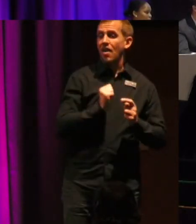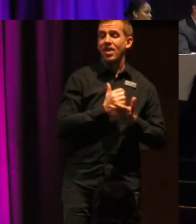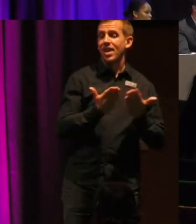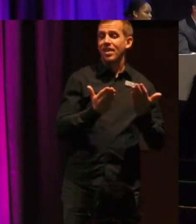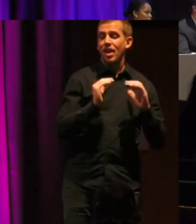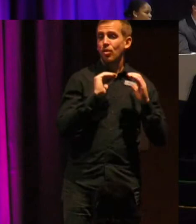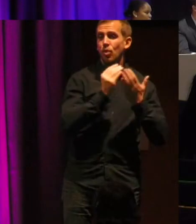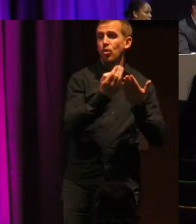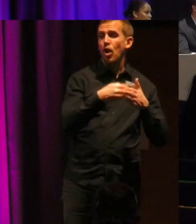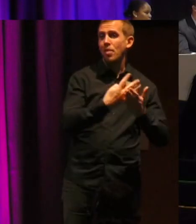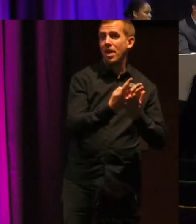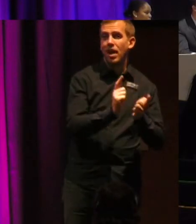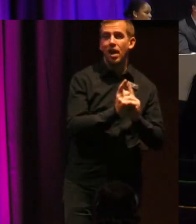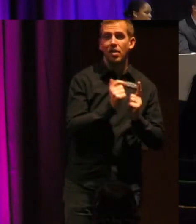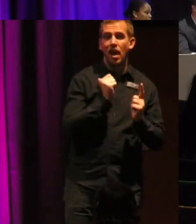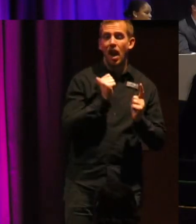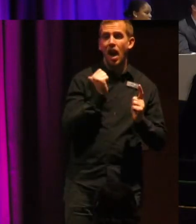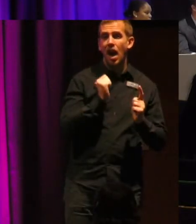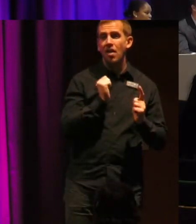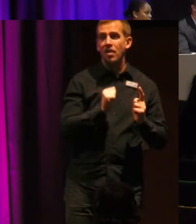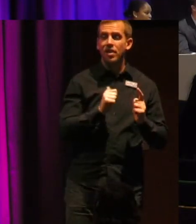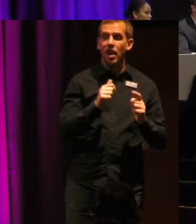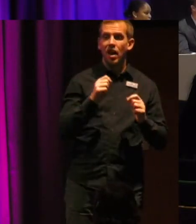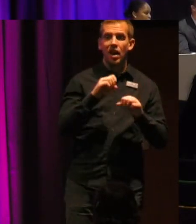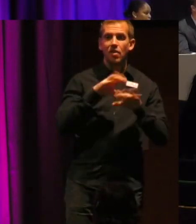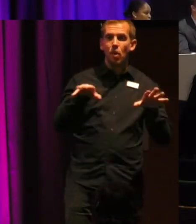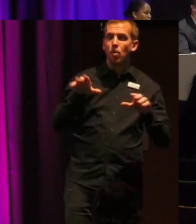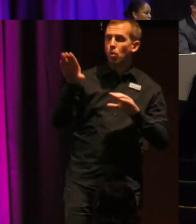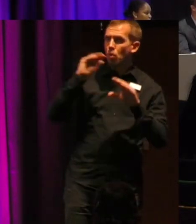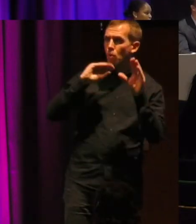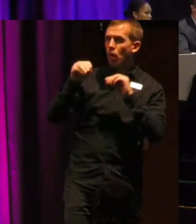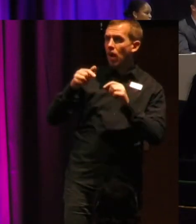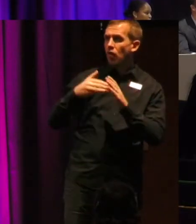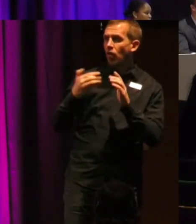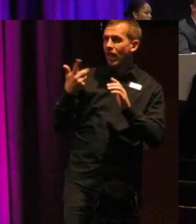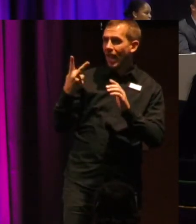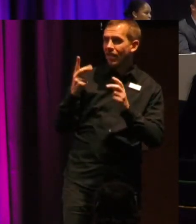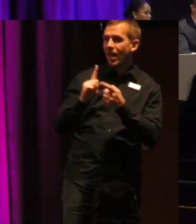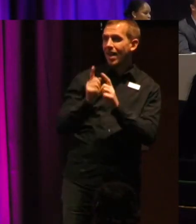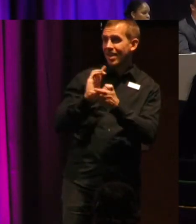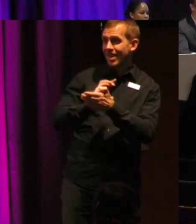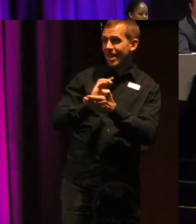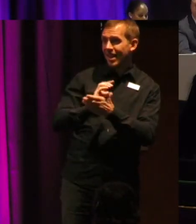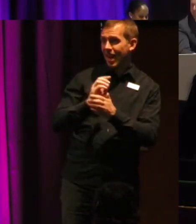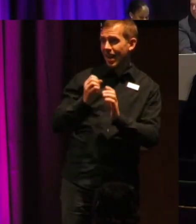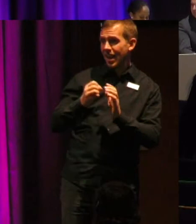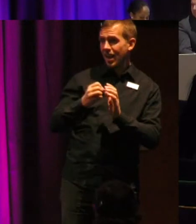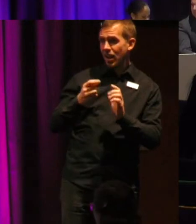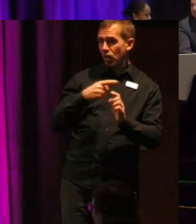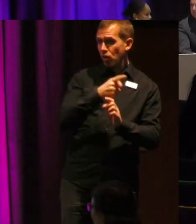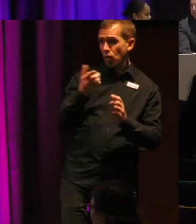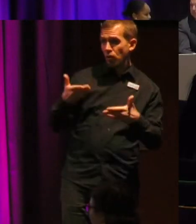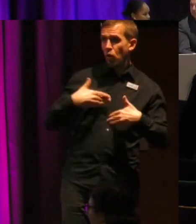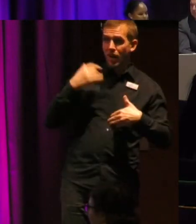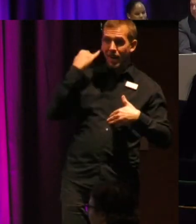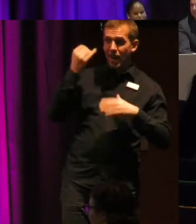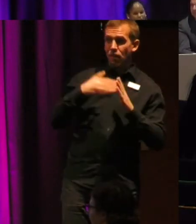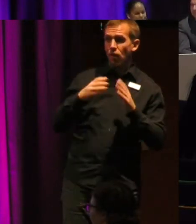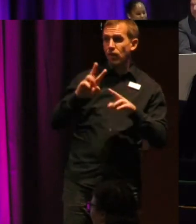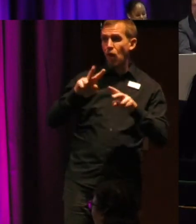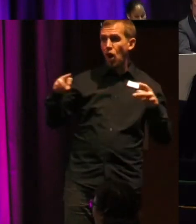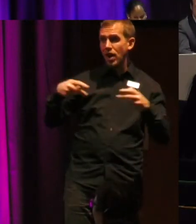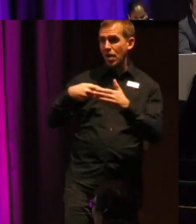getting the information from TV, from newspapers. So maybe that's one question, and then maybe you have some comments on.